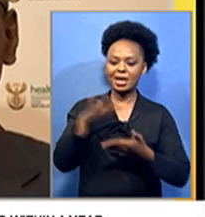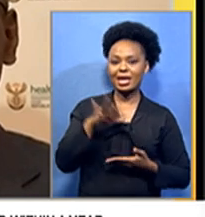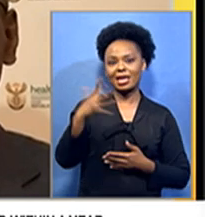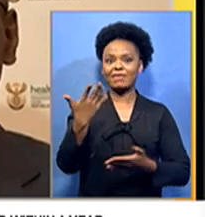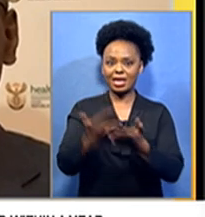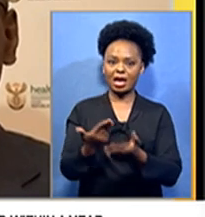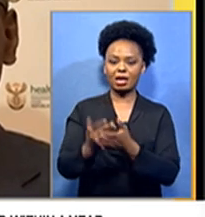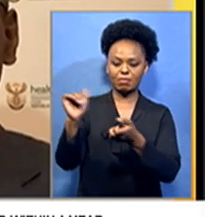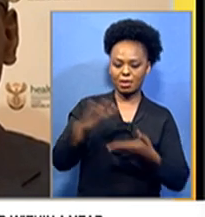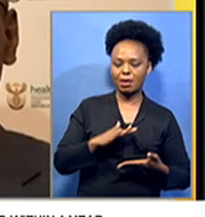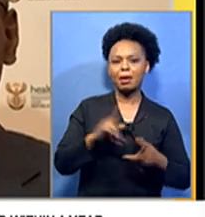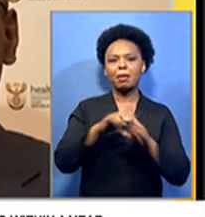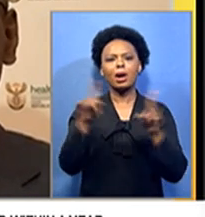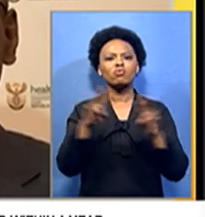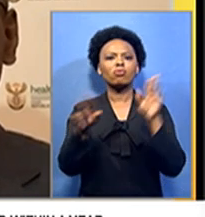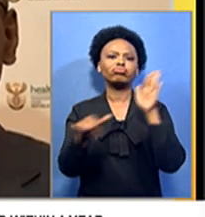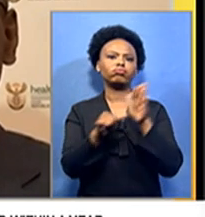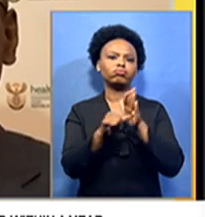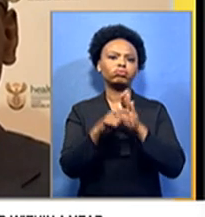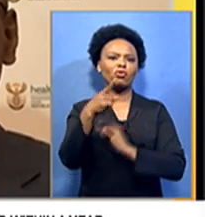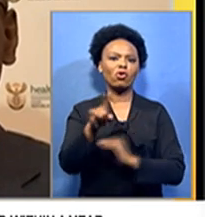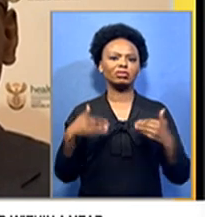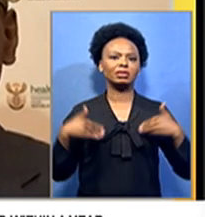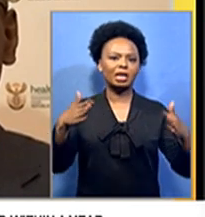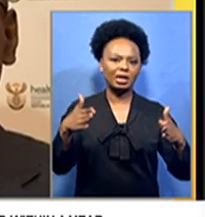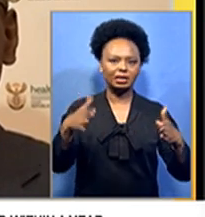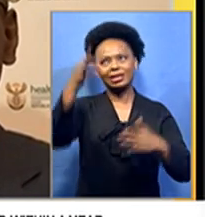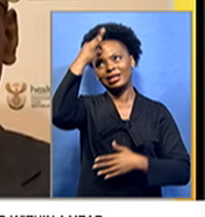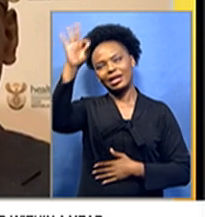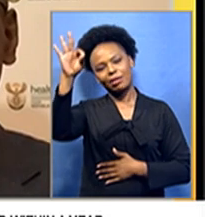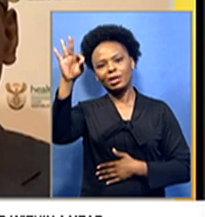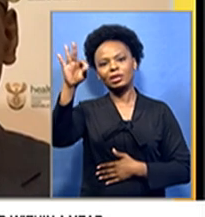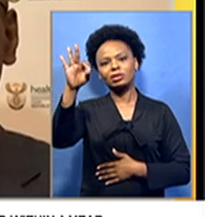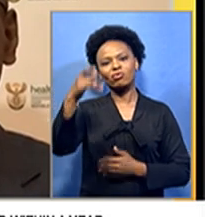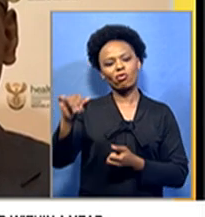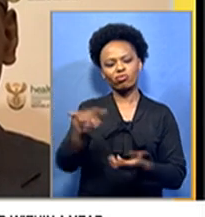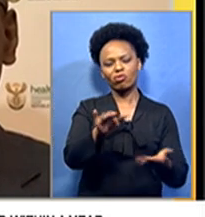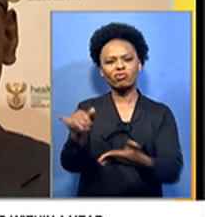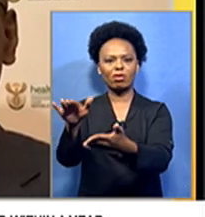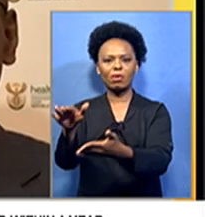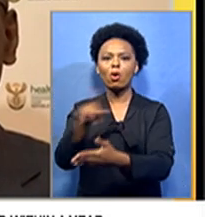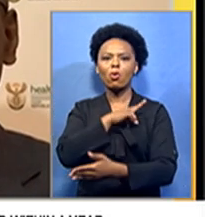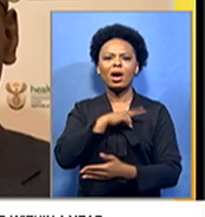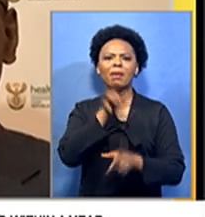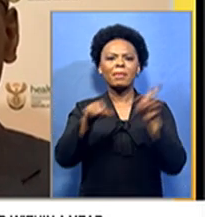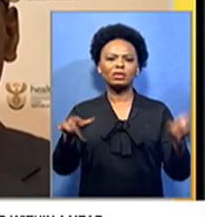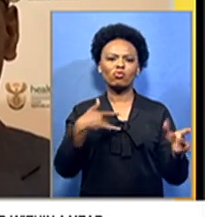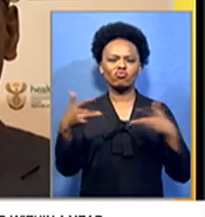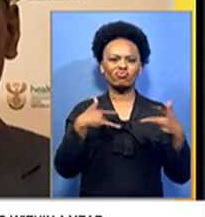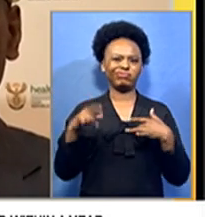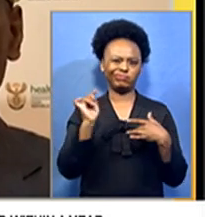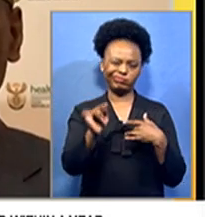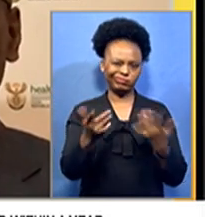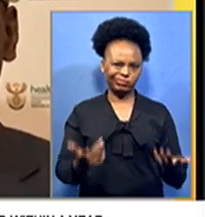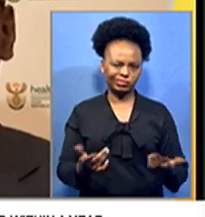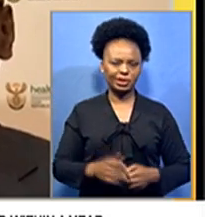it's not necessarily the start of the government full rollout, and everybody says that, be patient, when it starts it'll be bigger, but